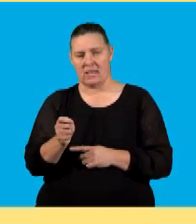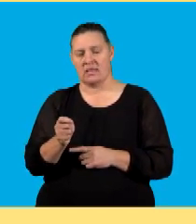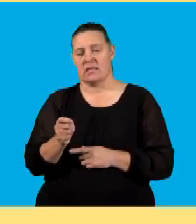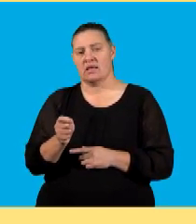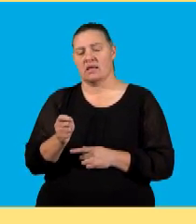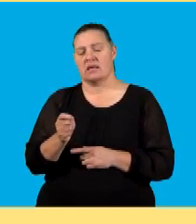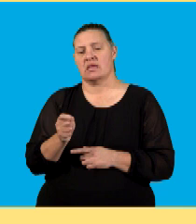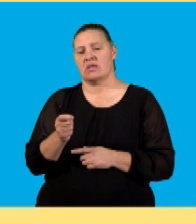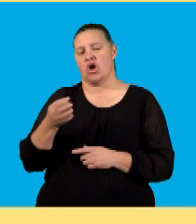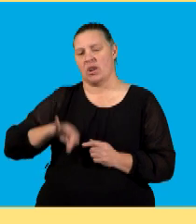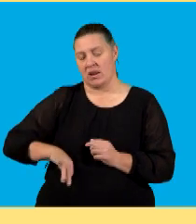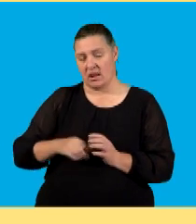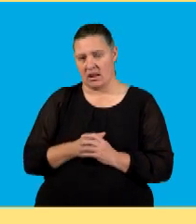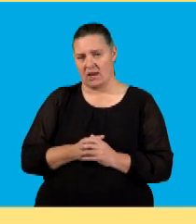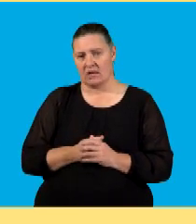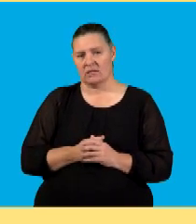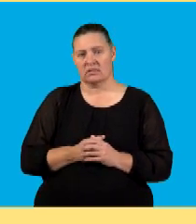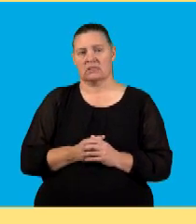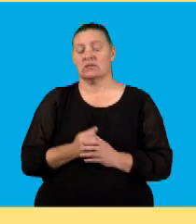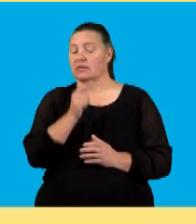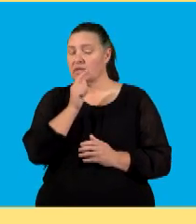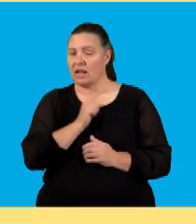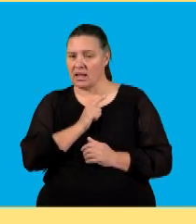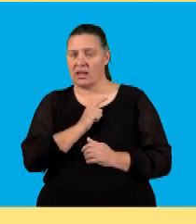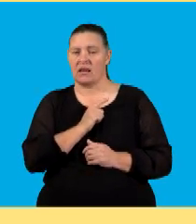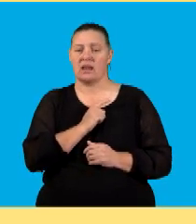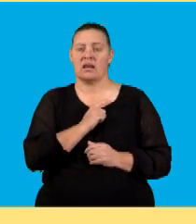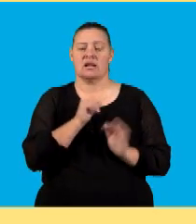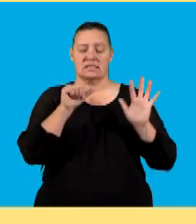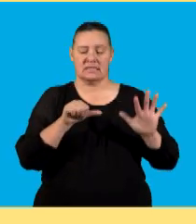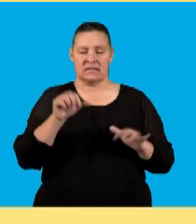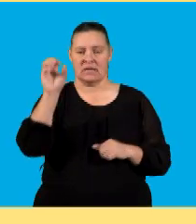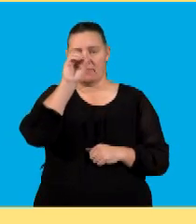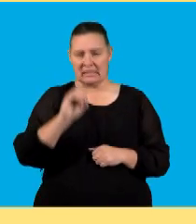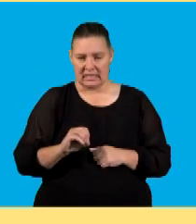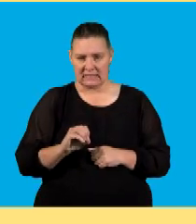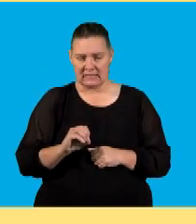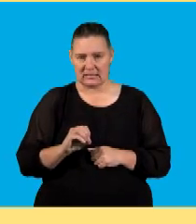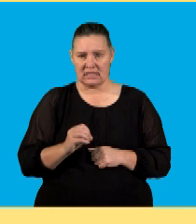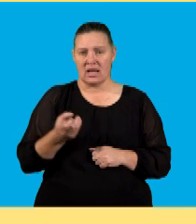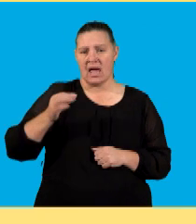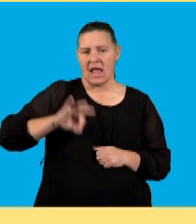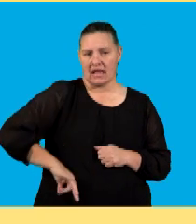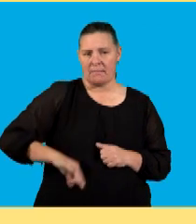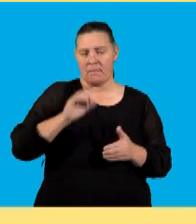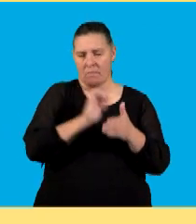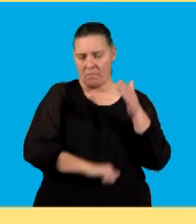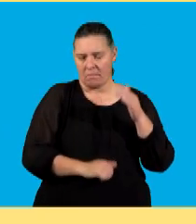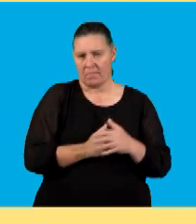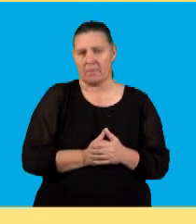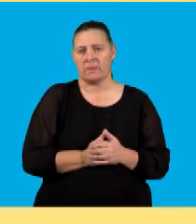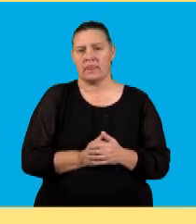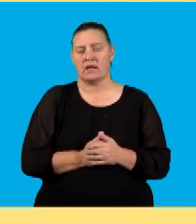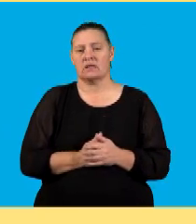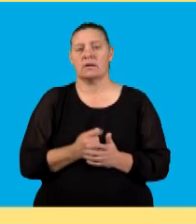Earn. When you look at your SARS Pay As You Earn, they're telling us that it will be 16% of taxable income. What